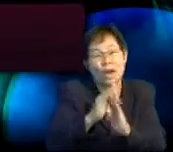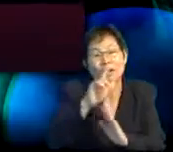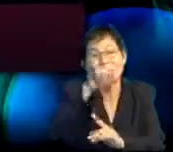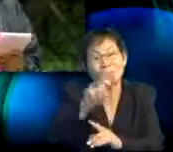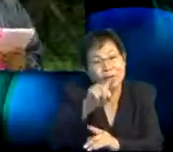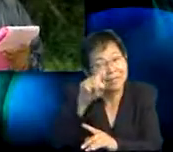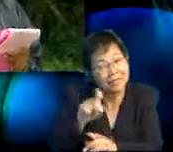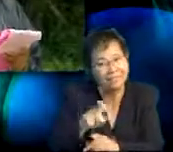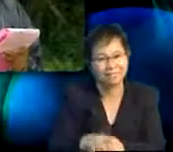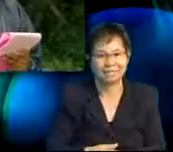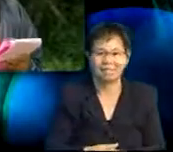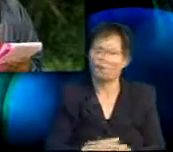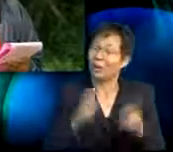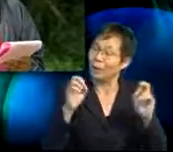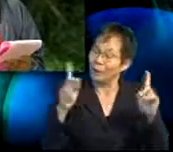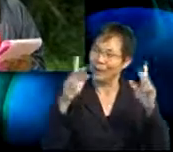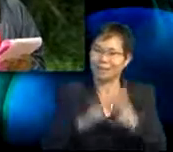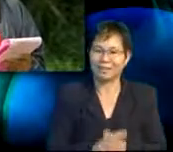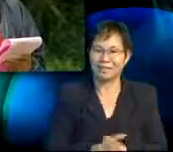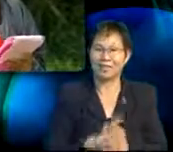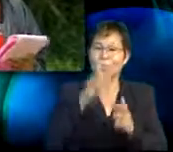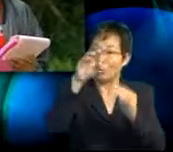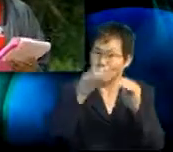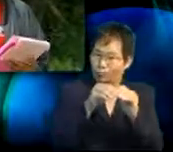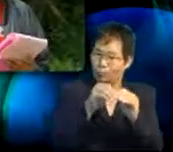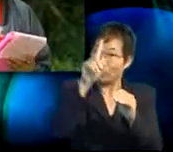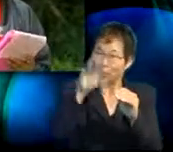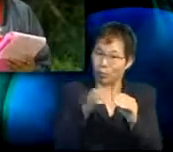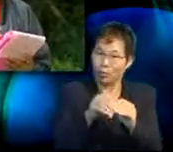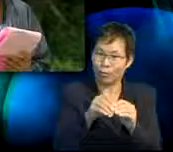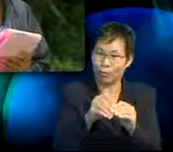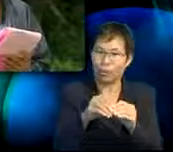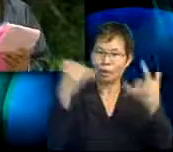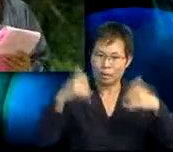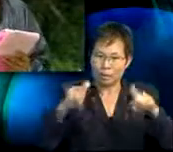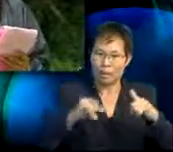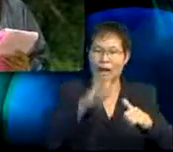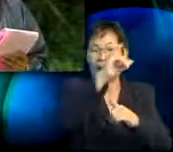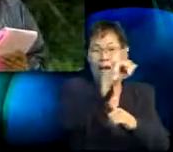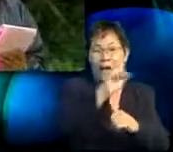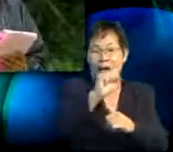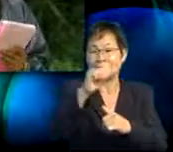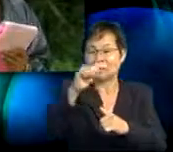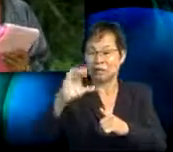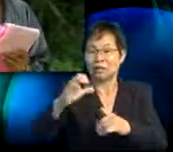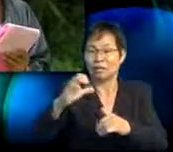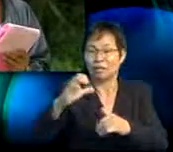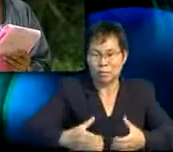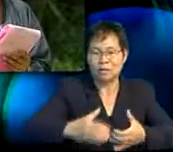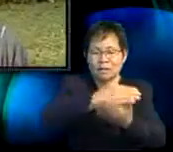inquire. Okay, one more to go. Let's replay that scene where Isaac confirms something that William